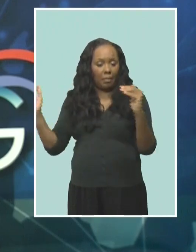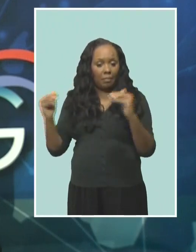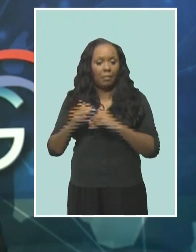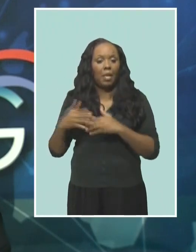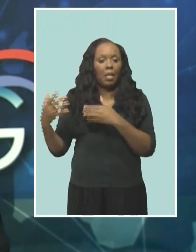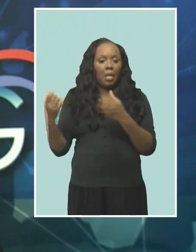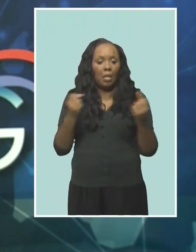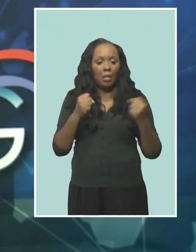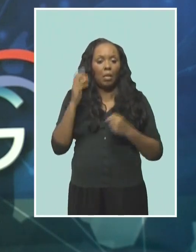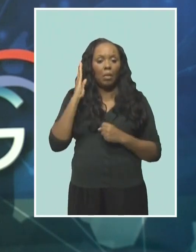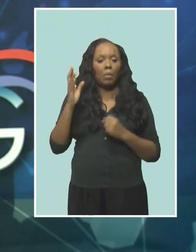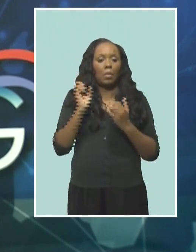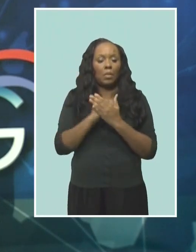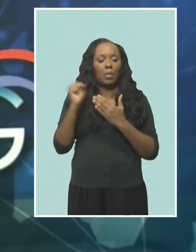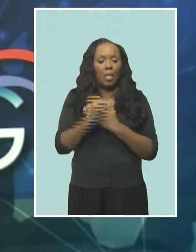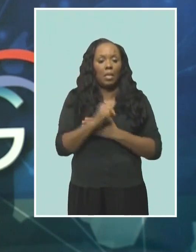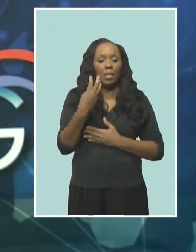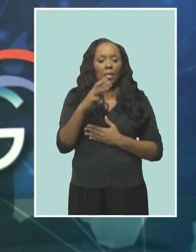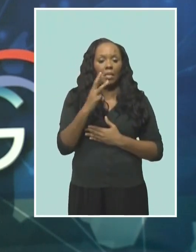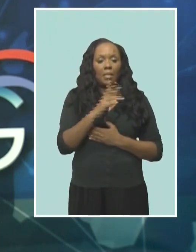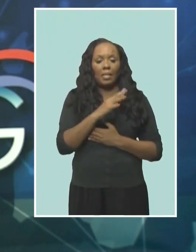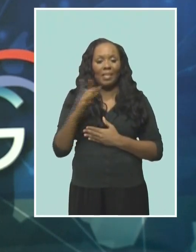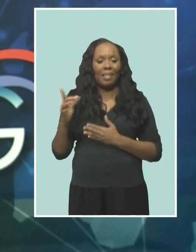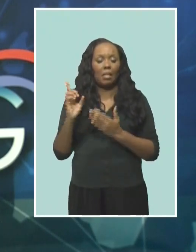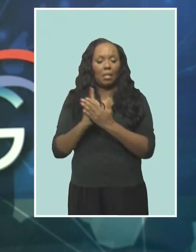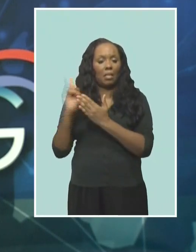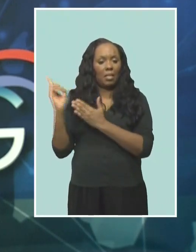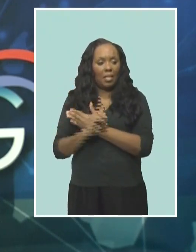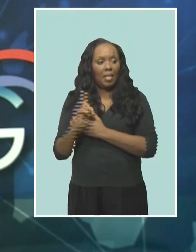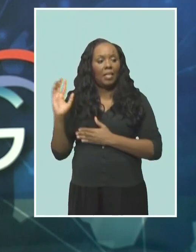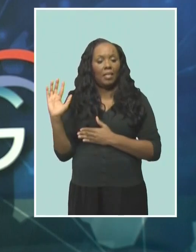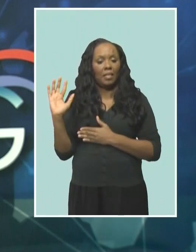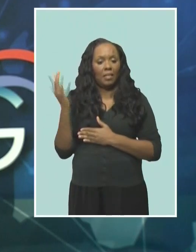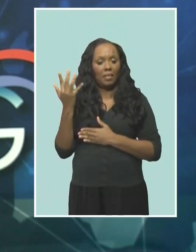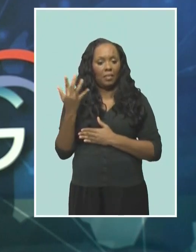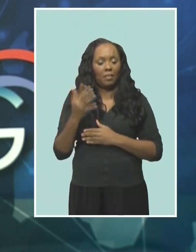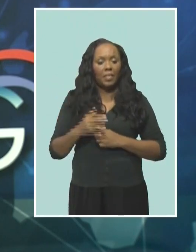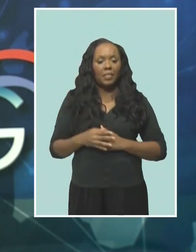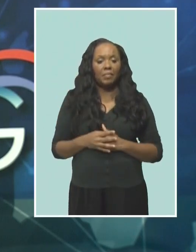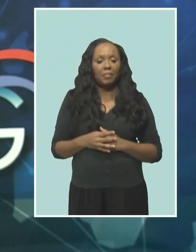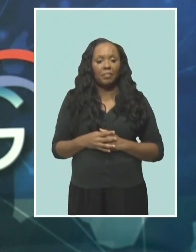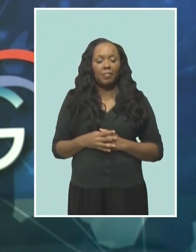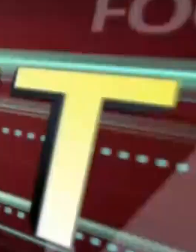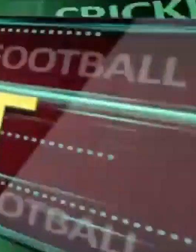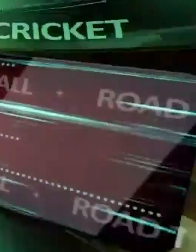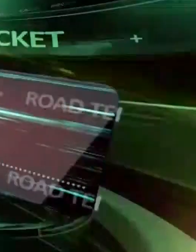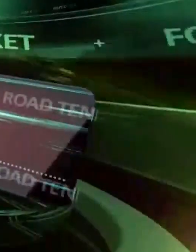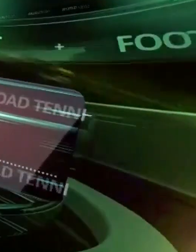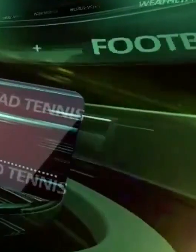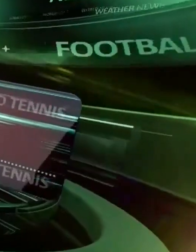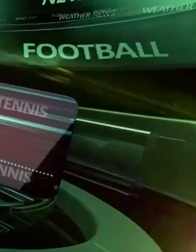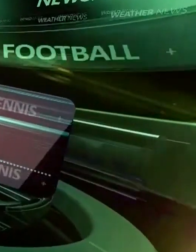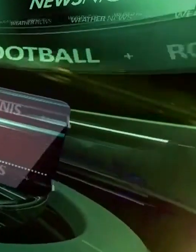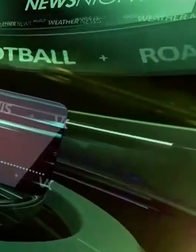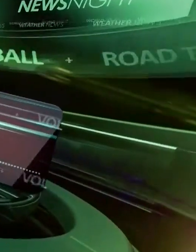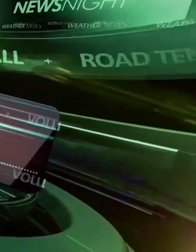intermediate levels. The sign language program will run from September the 16th to December the